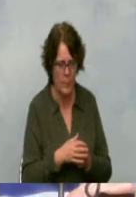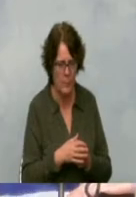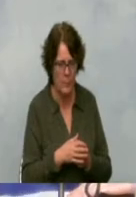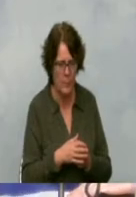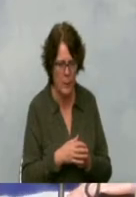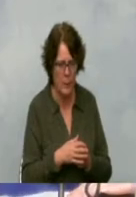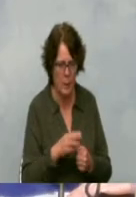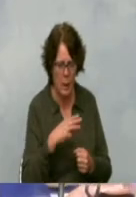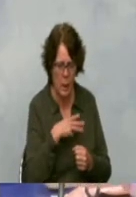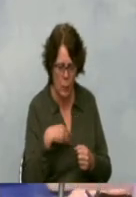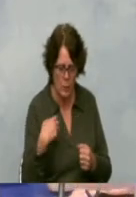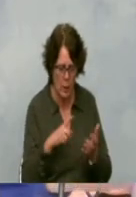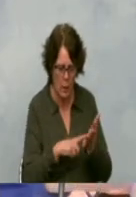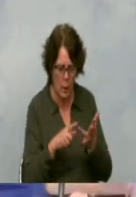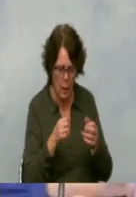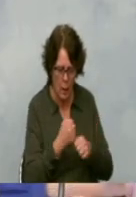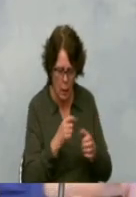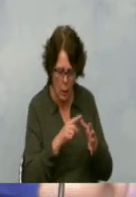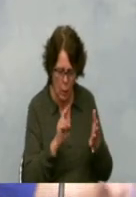Councillor Logan.